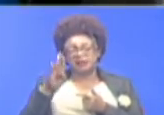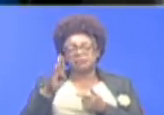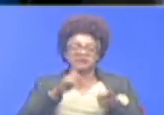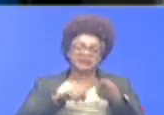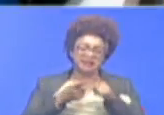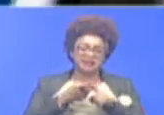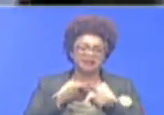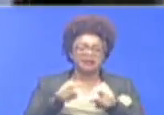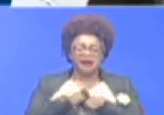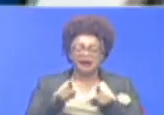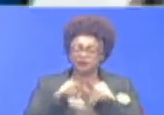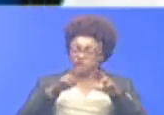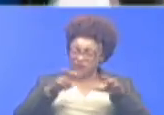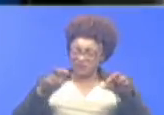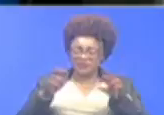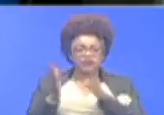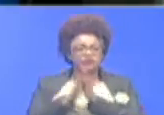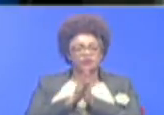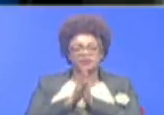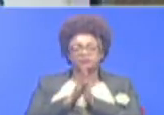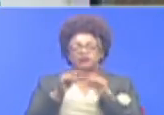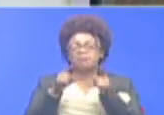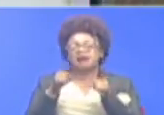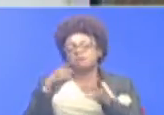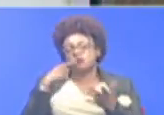you track this story, where do you lay the blame on?